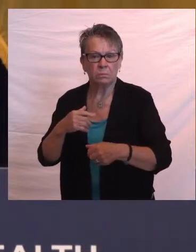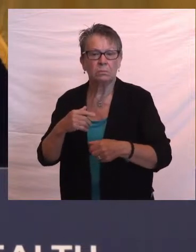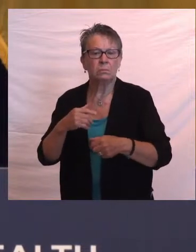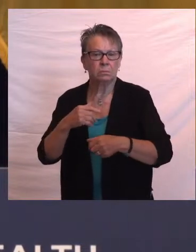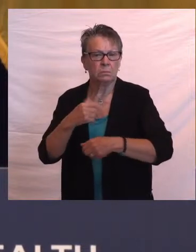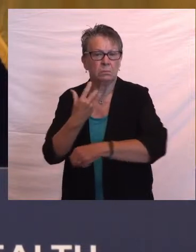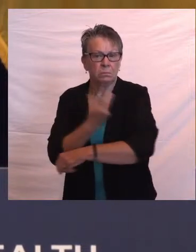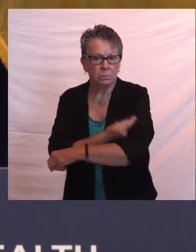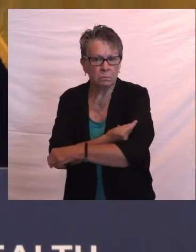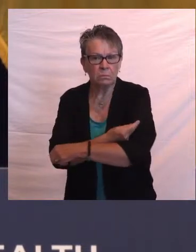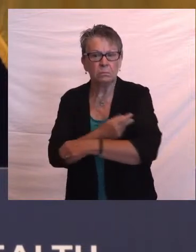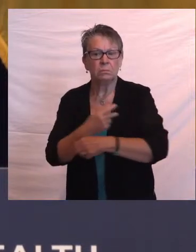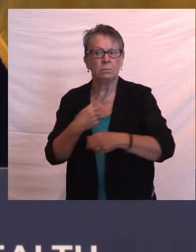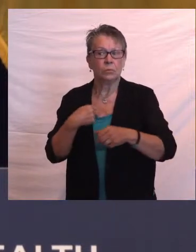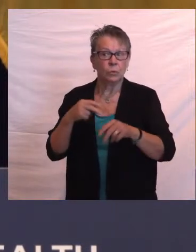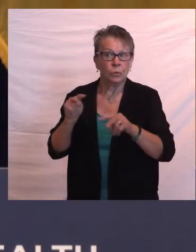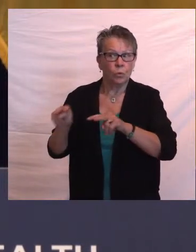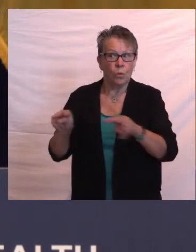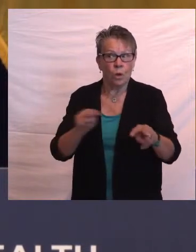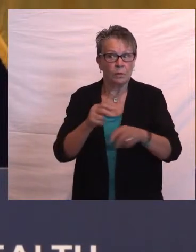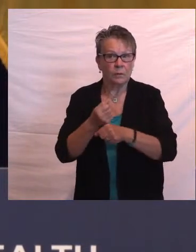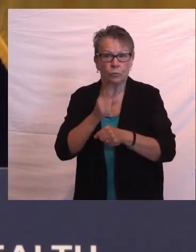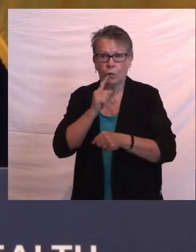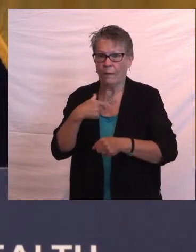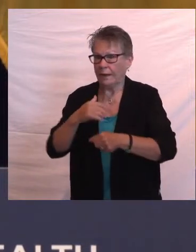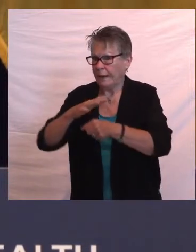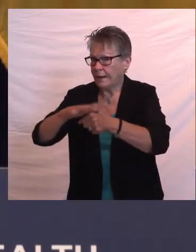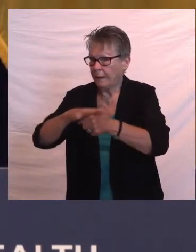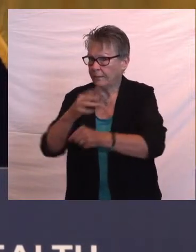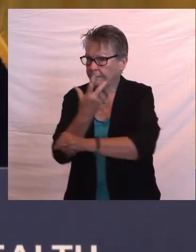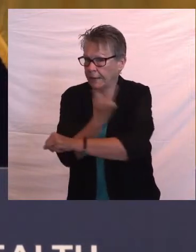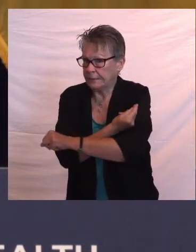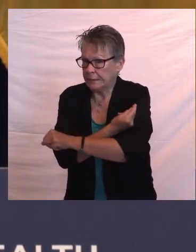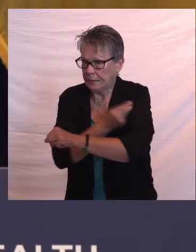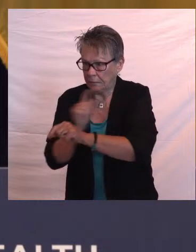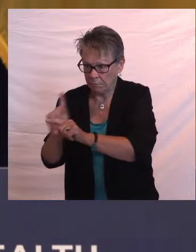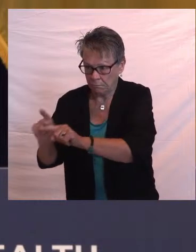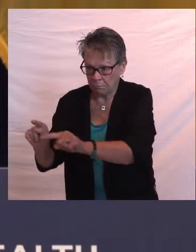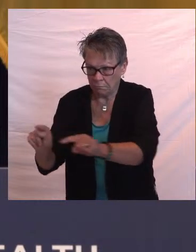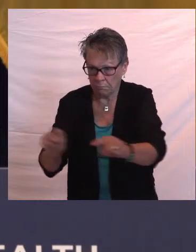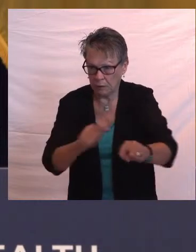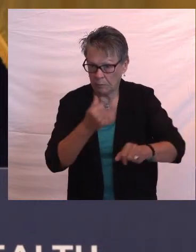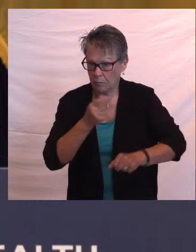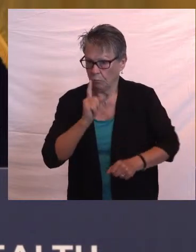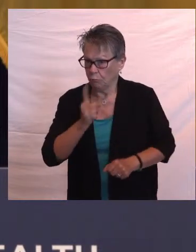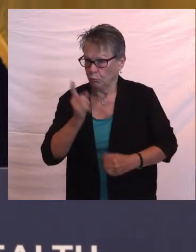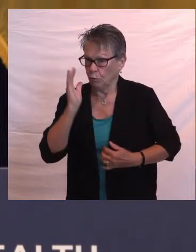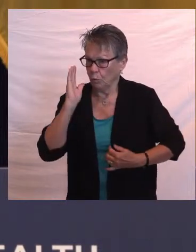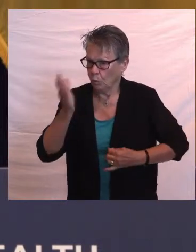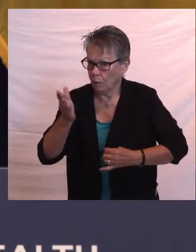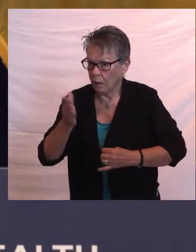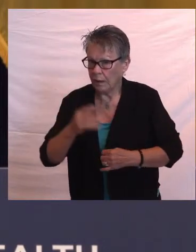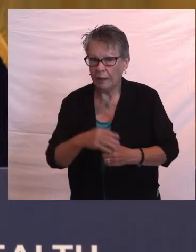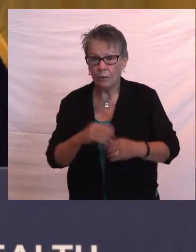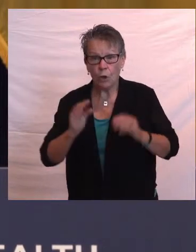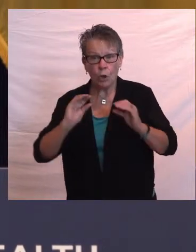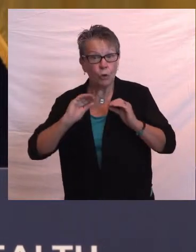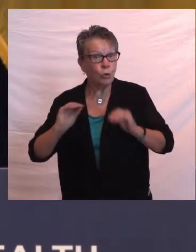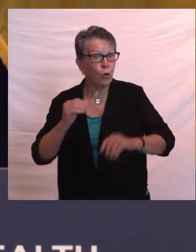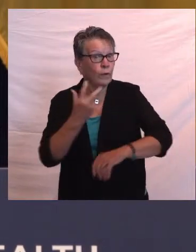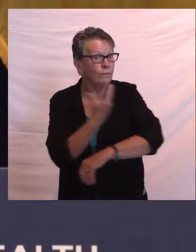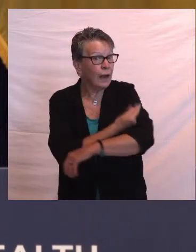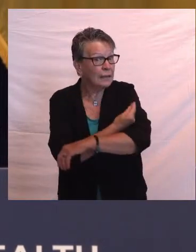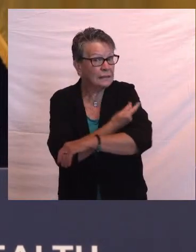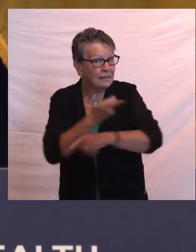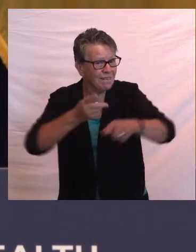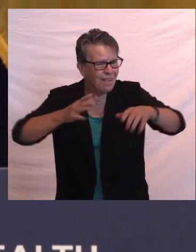close to you and as ready for you as possible. If you haven't yet been vaccinated, period, please go and get vaccinated. Get that first shot and